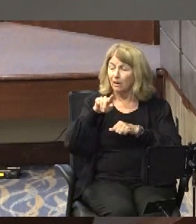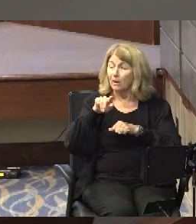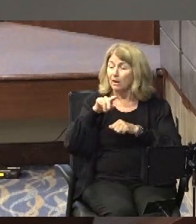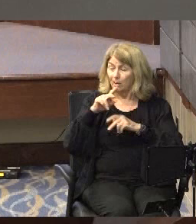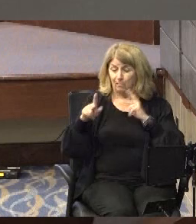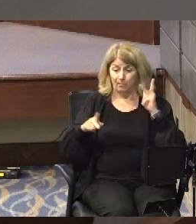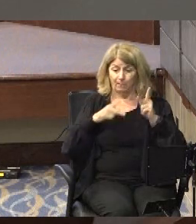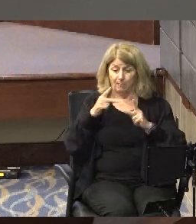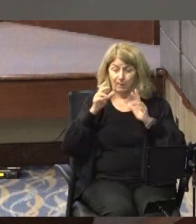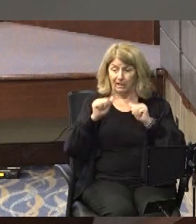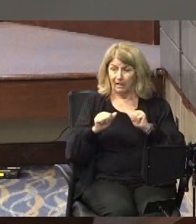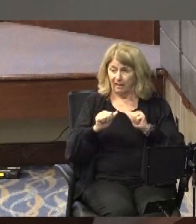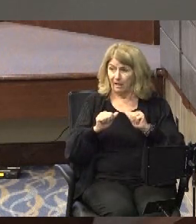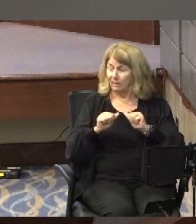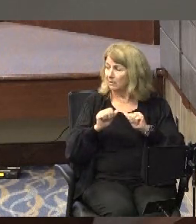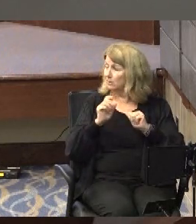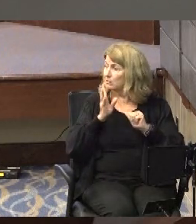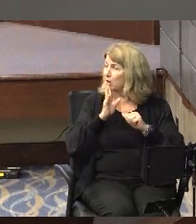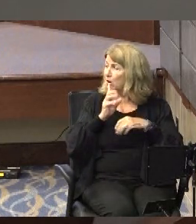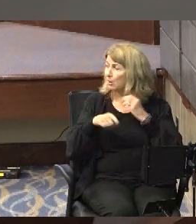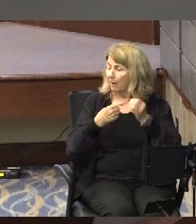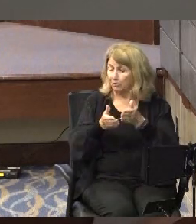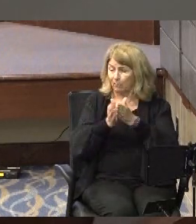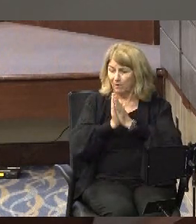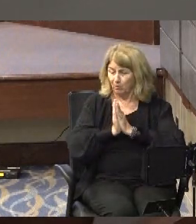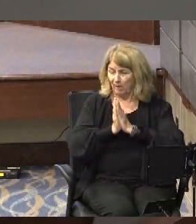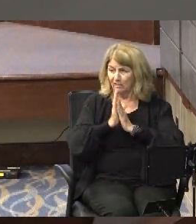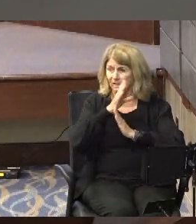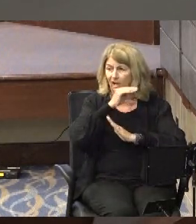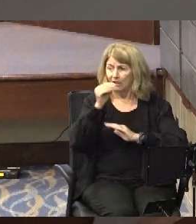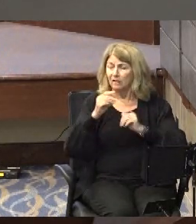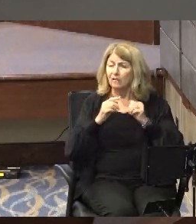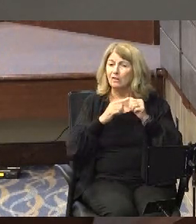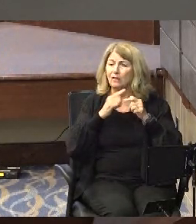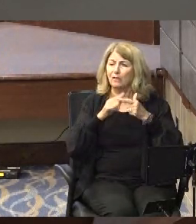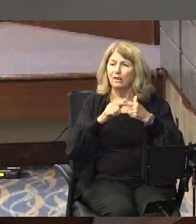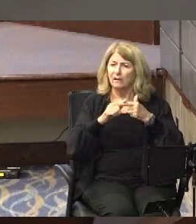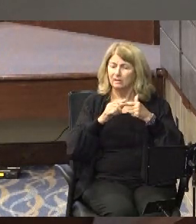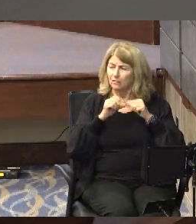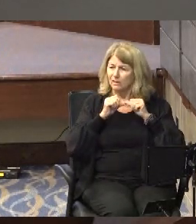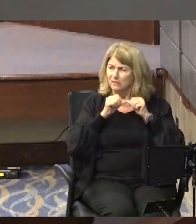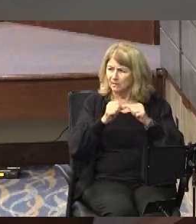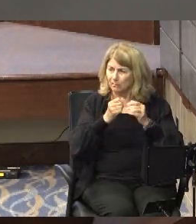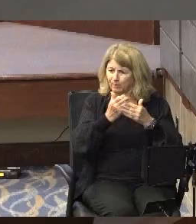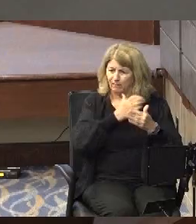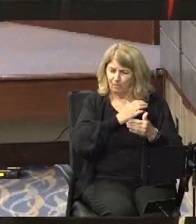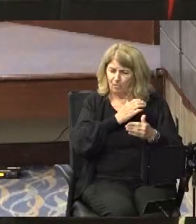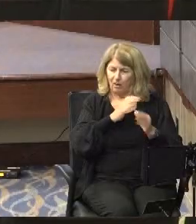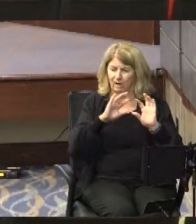on the request and the continuance first before council takes action on that continuance.